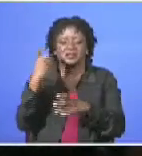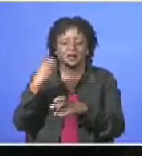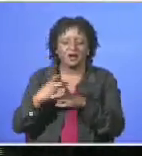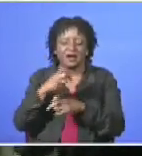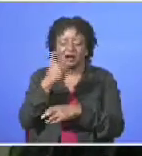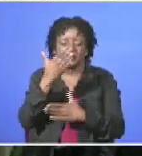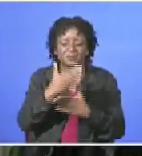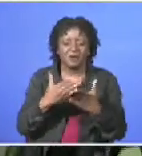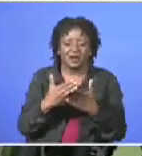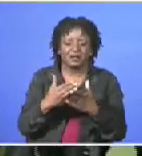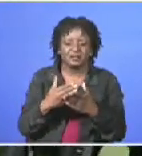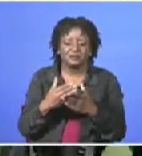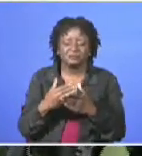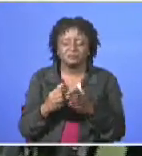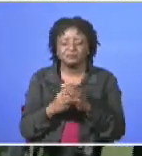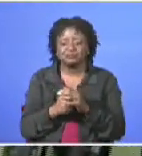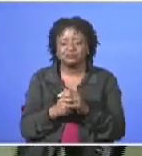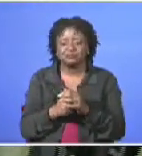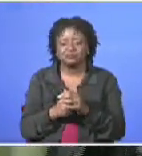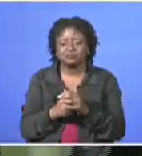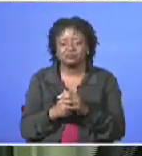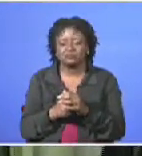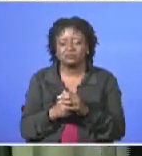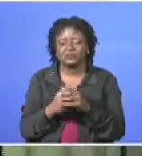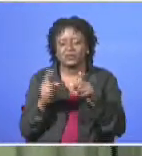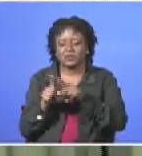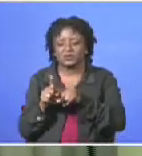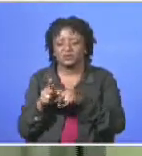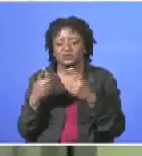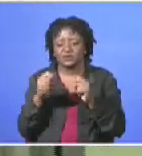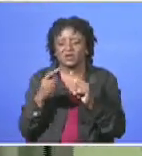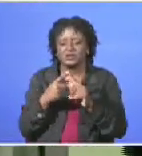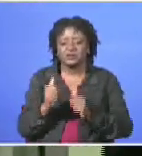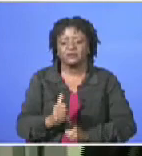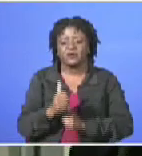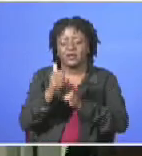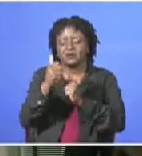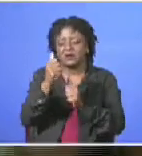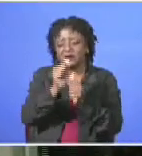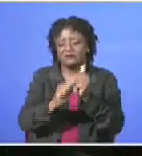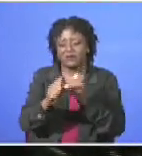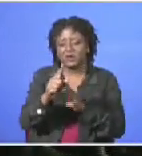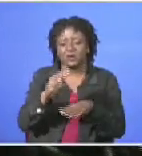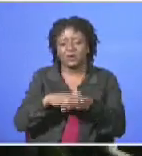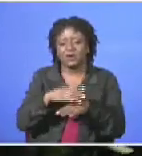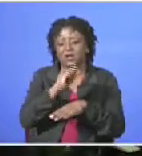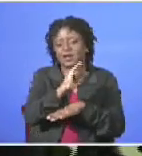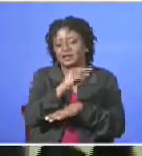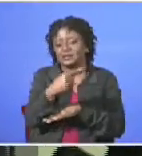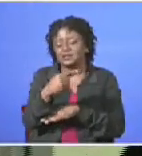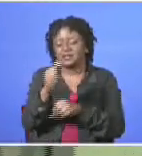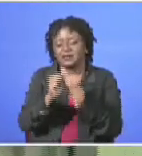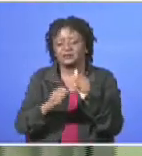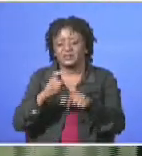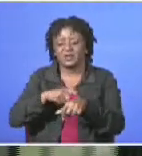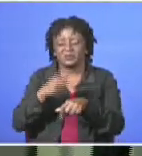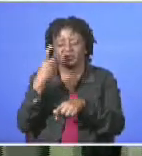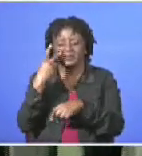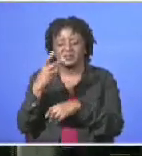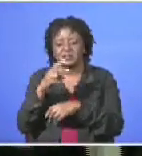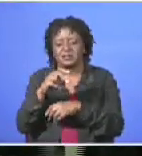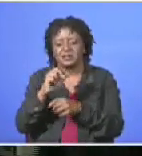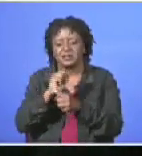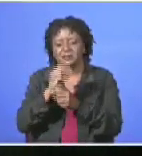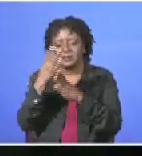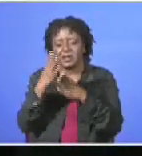days to make the big bucks. Of course, I try to follow everyone on Instagram, and every time I see a Bahamian athlete, a young Bahamian athlete out there